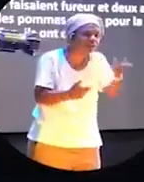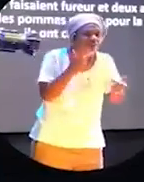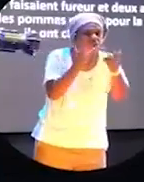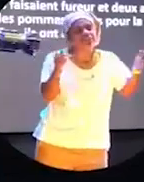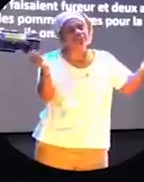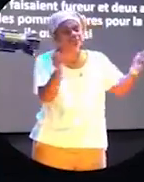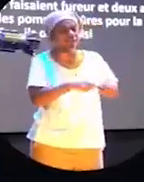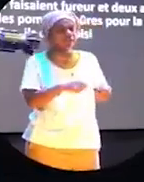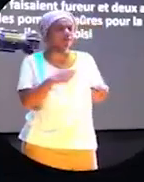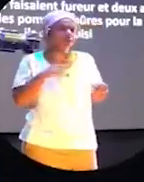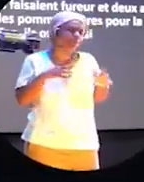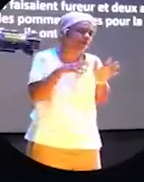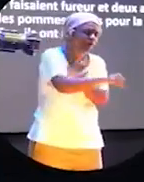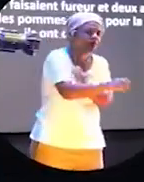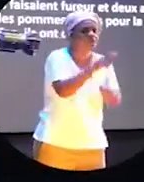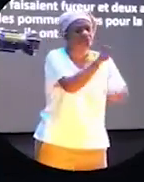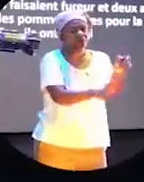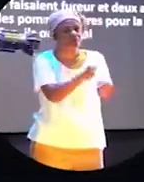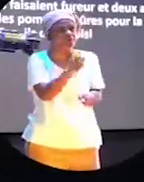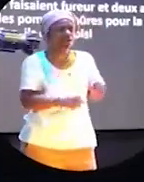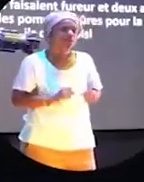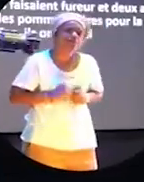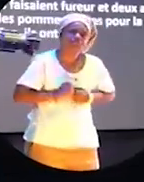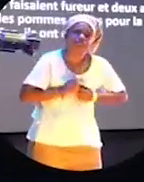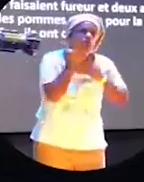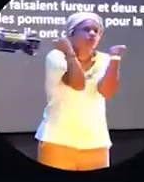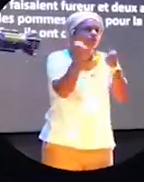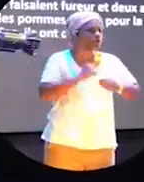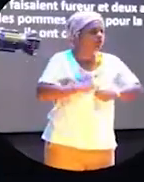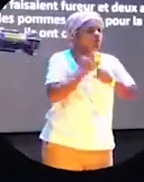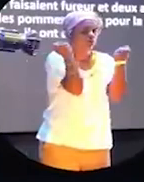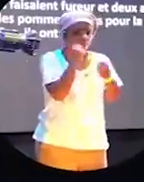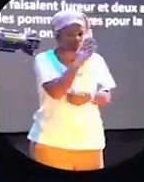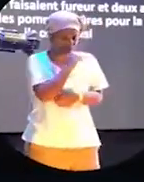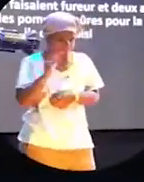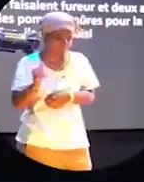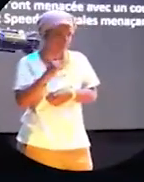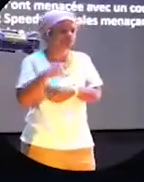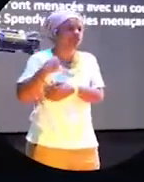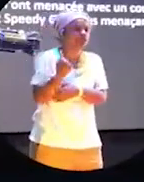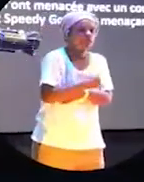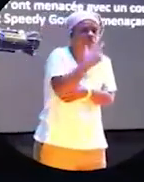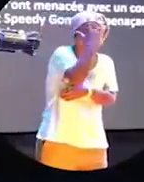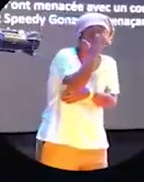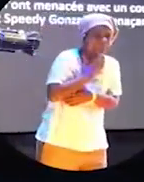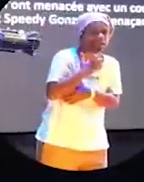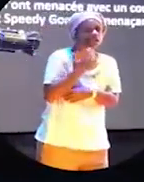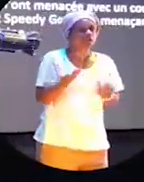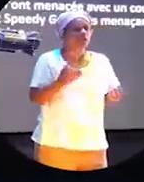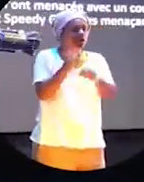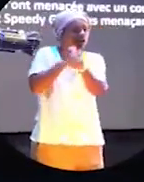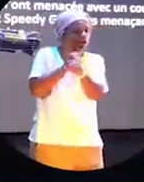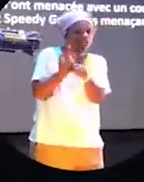the rage, and 2 teenage girls alone were like apples ripe for the picking, tempted like Eve they picked last year. 2 men held me to submission with a